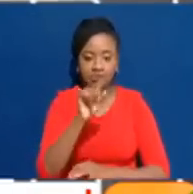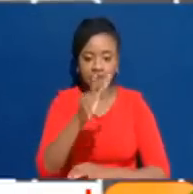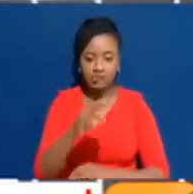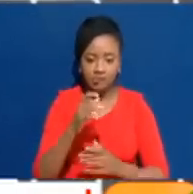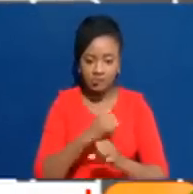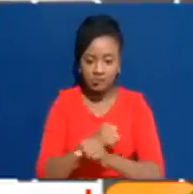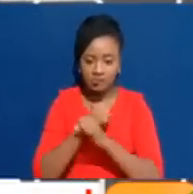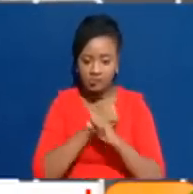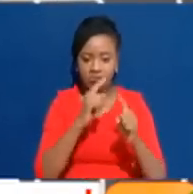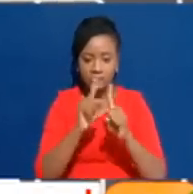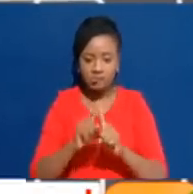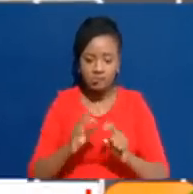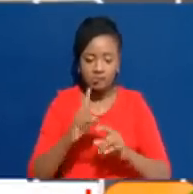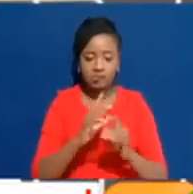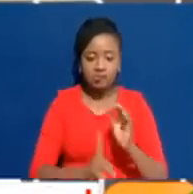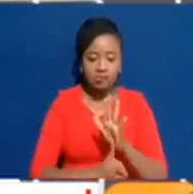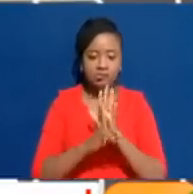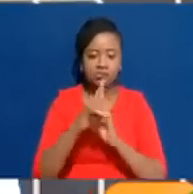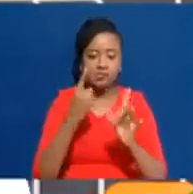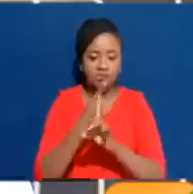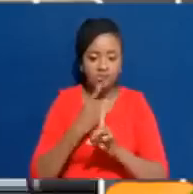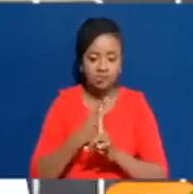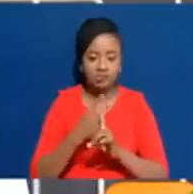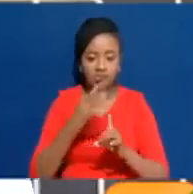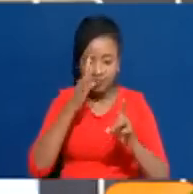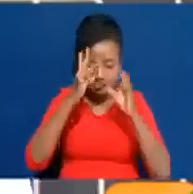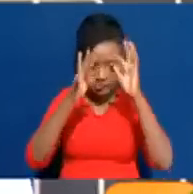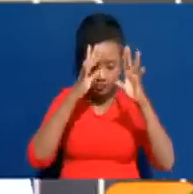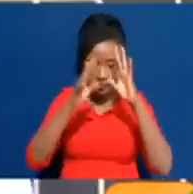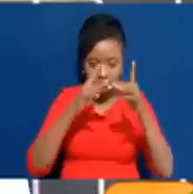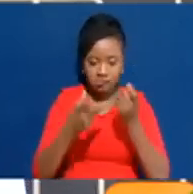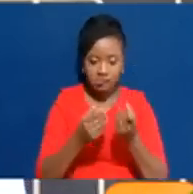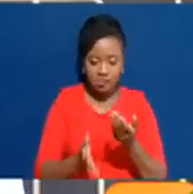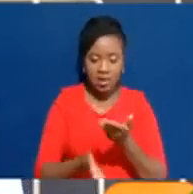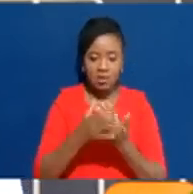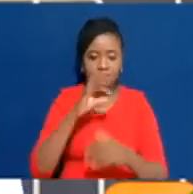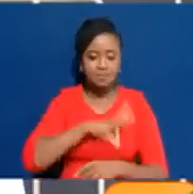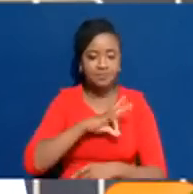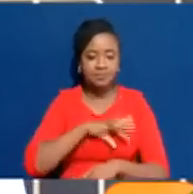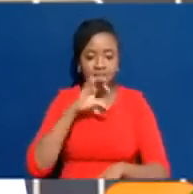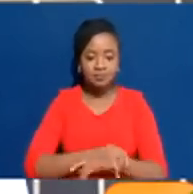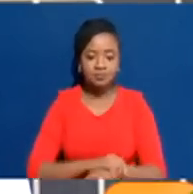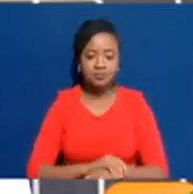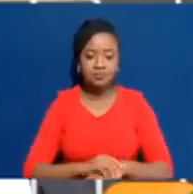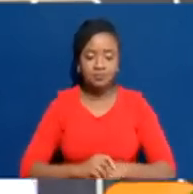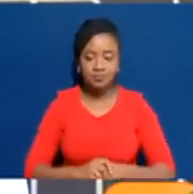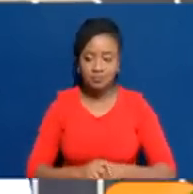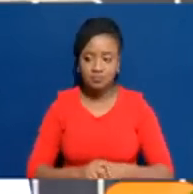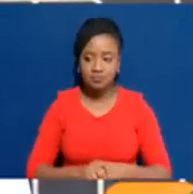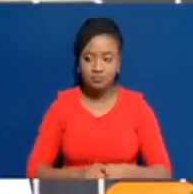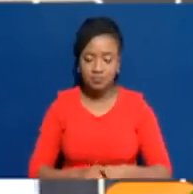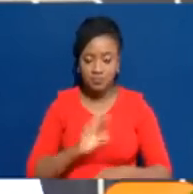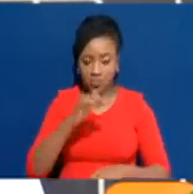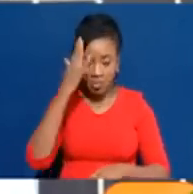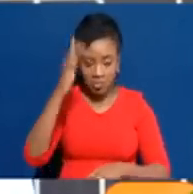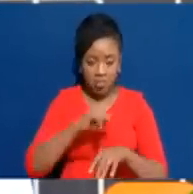able to develop interventions that can be able to give us more health for the shilling that we spend on each of the activities. And you know, in